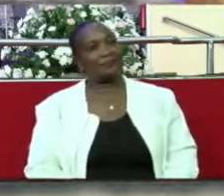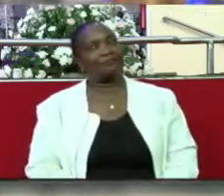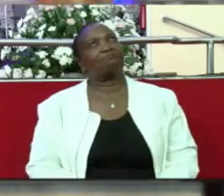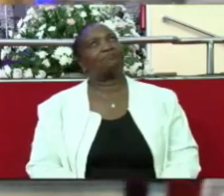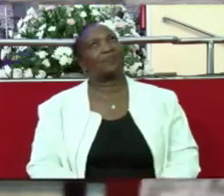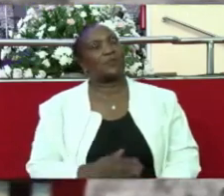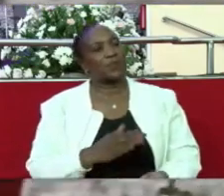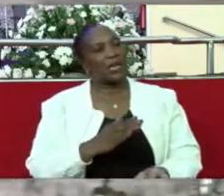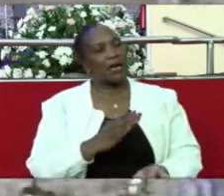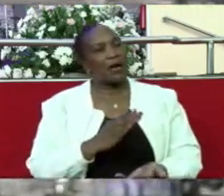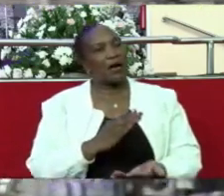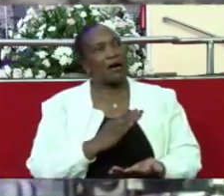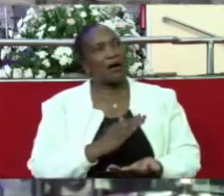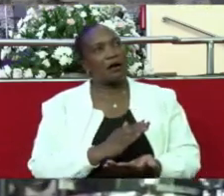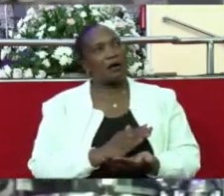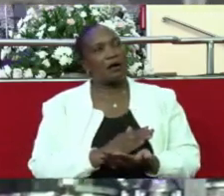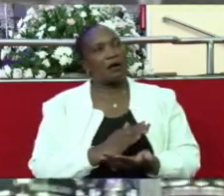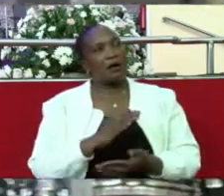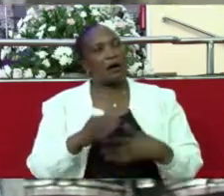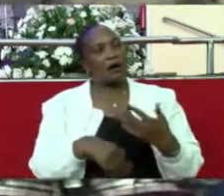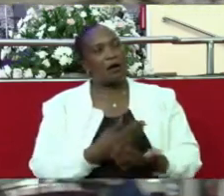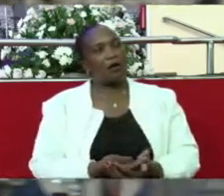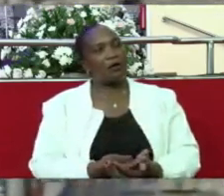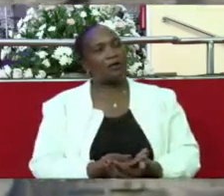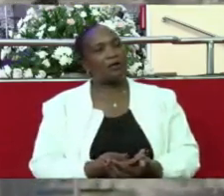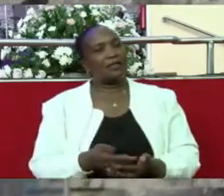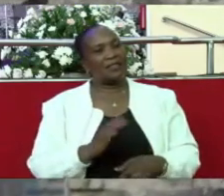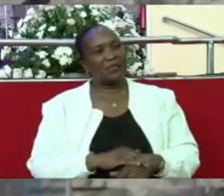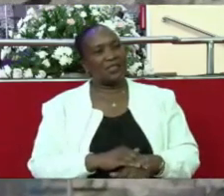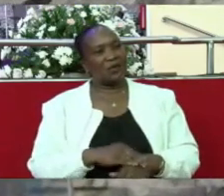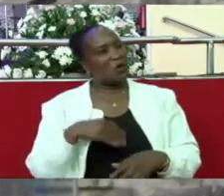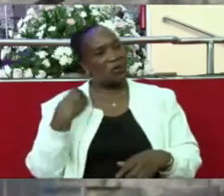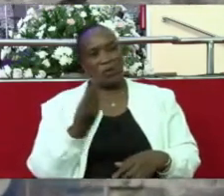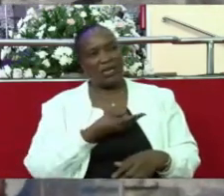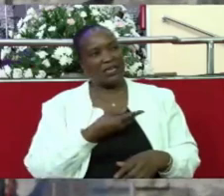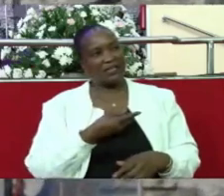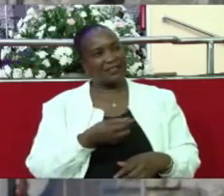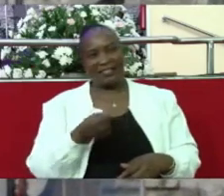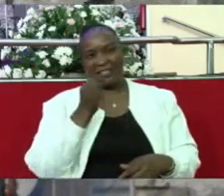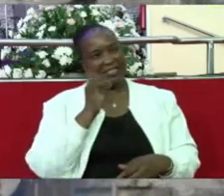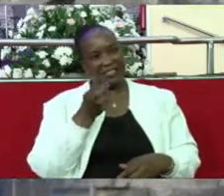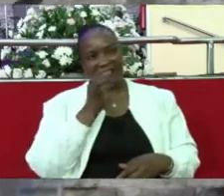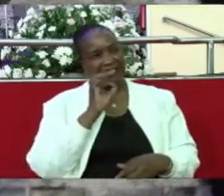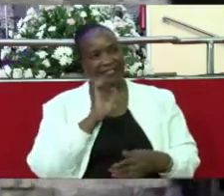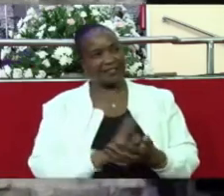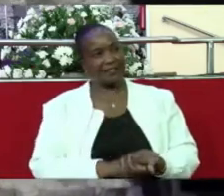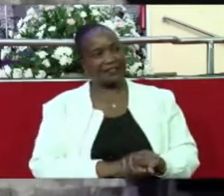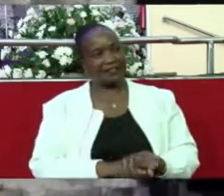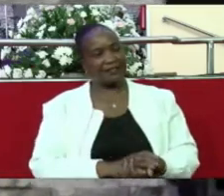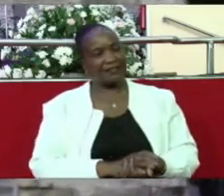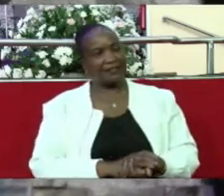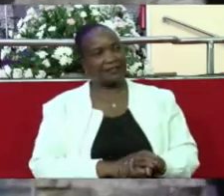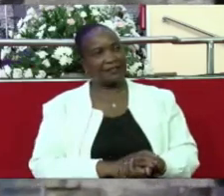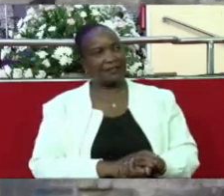he asked me, would you want a job? And I said, what job? He said, instead of you